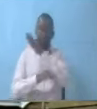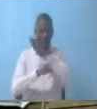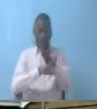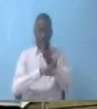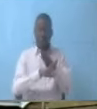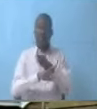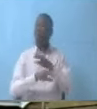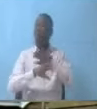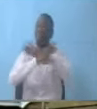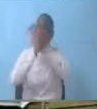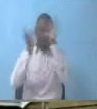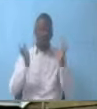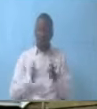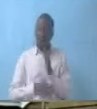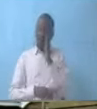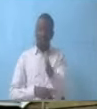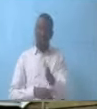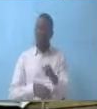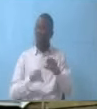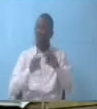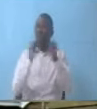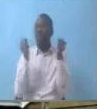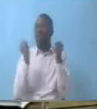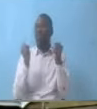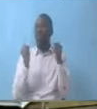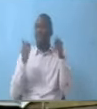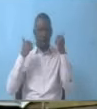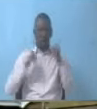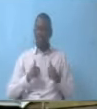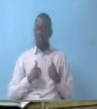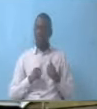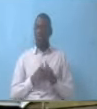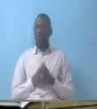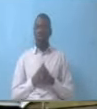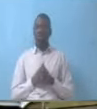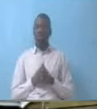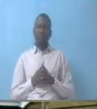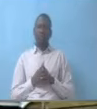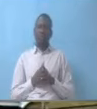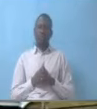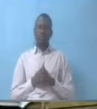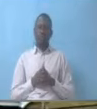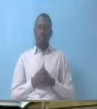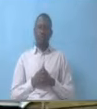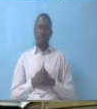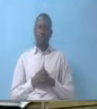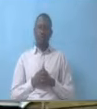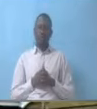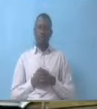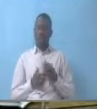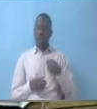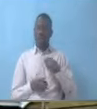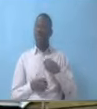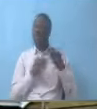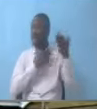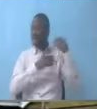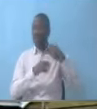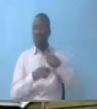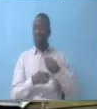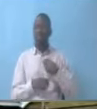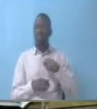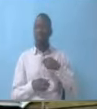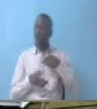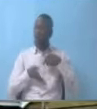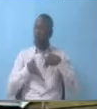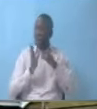sax dé nga ñan nañ bép lépp lo xamné dafa ya xayelé ci doom adam. And that was my anthem. Té lool suma bakk la won